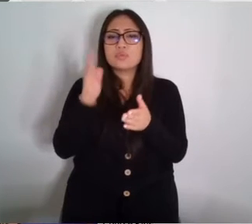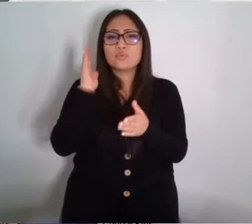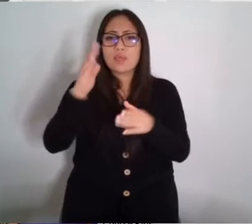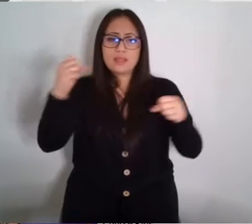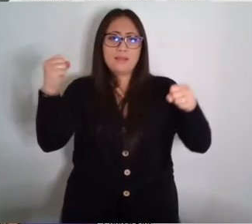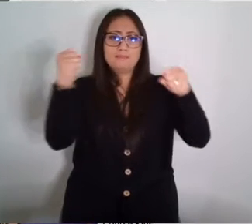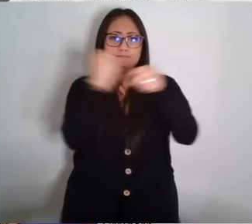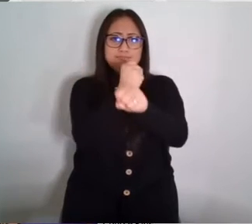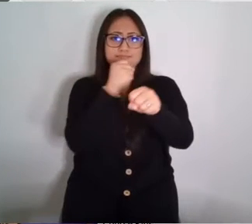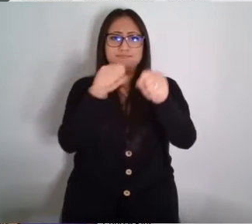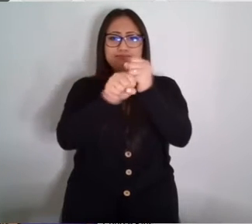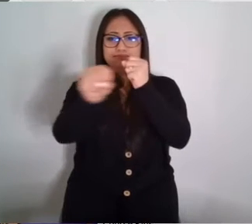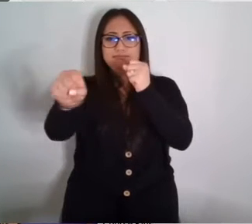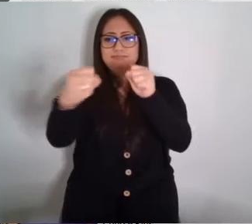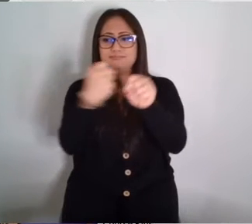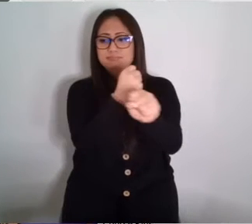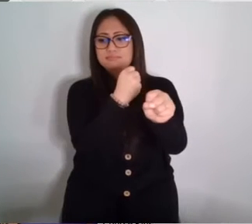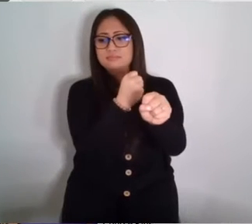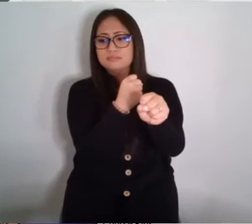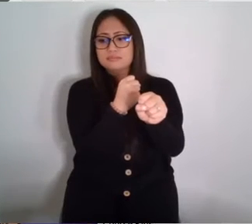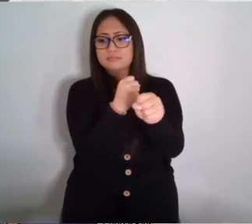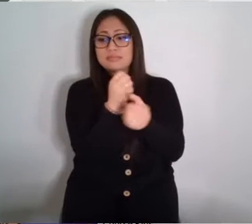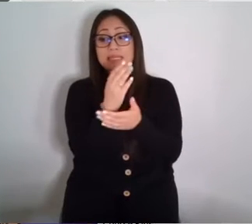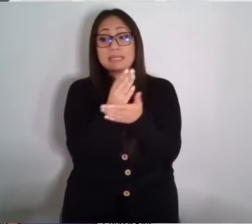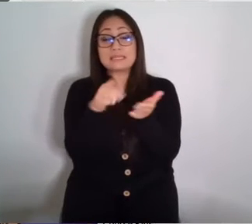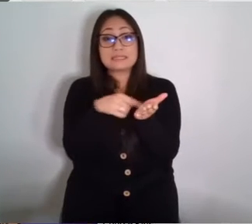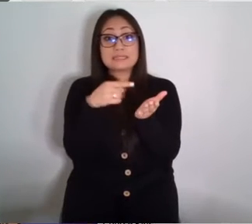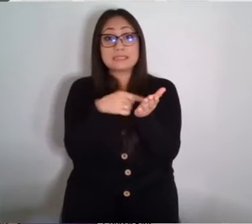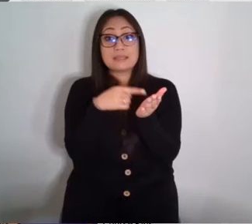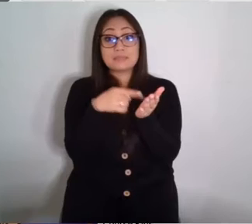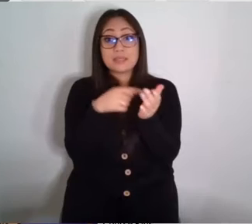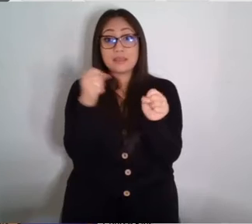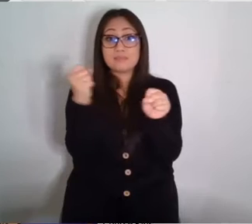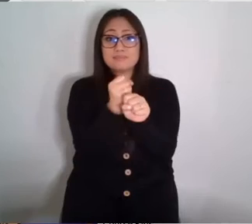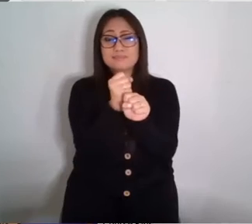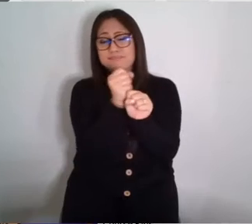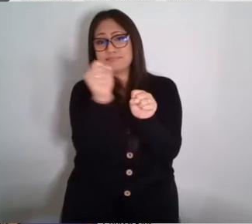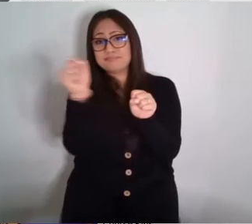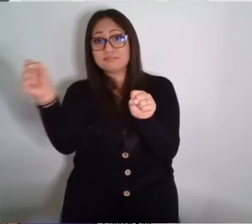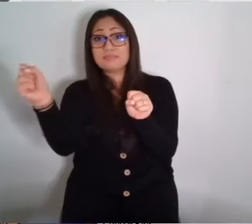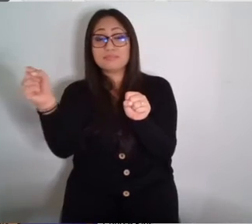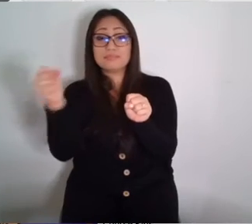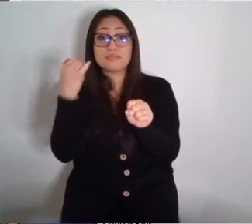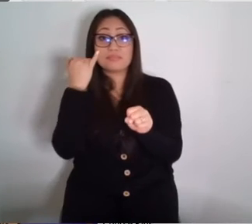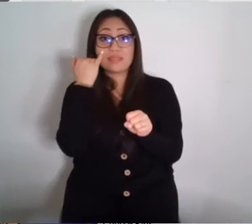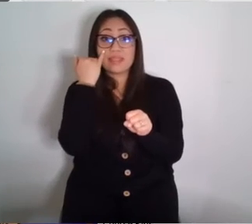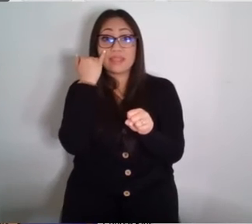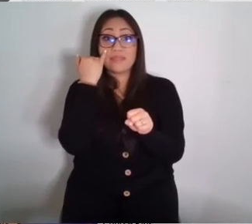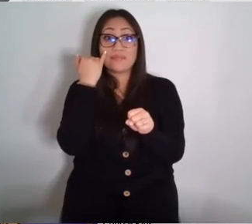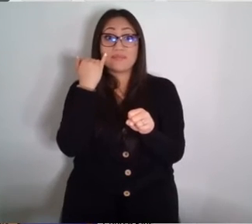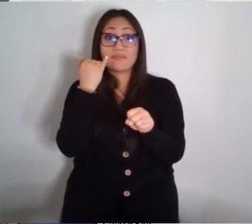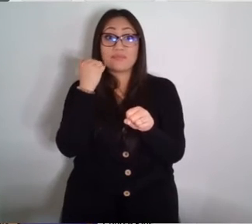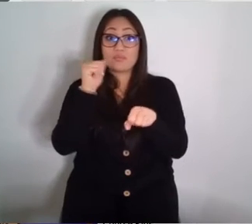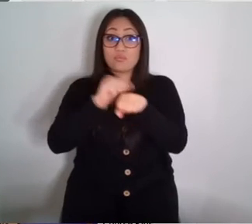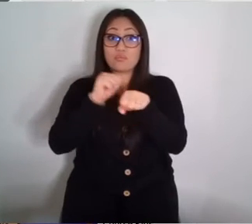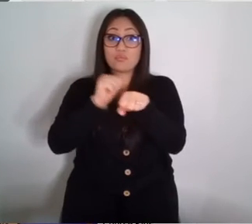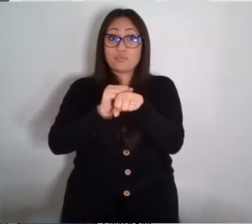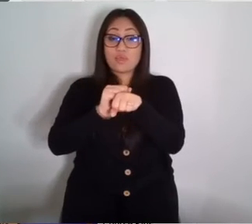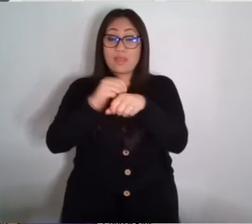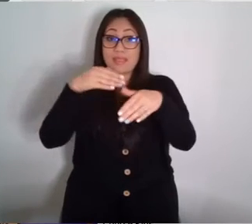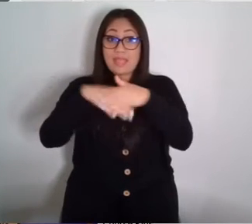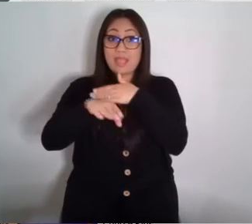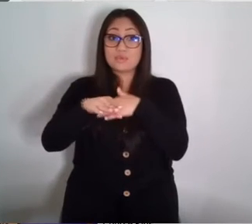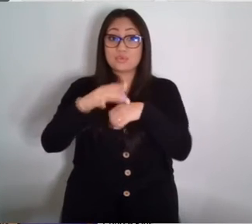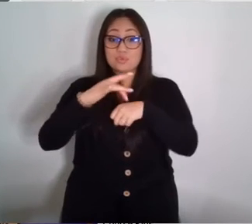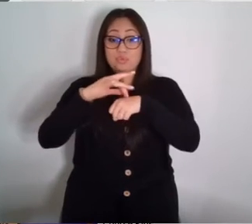will get bumped clear out of the asteroid belt. They can even get knocked in our direction. If a flying space rock enters the Earth's atmosphere, which is what we